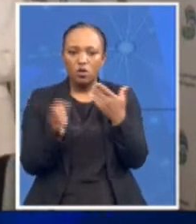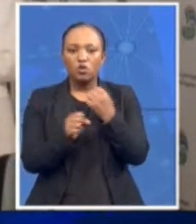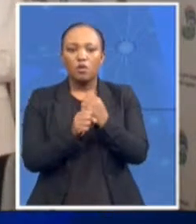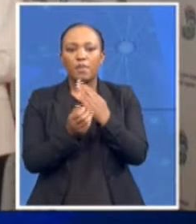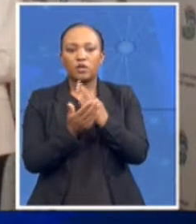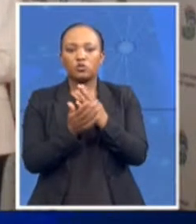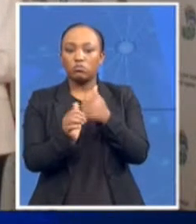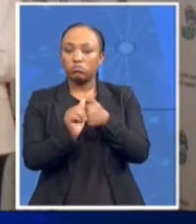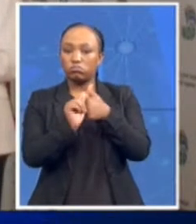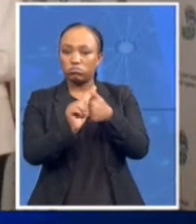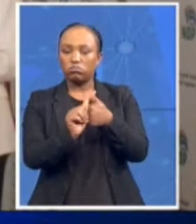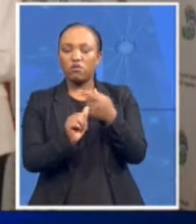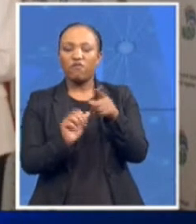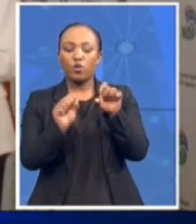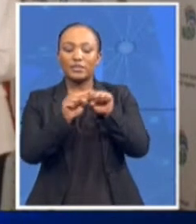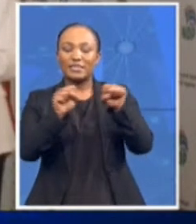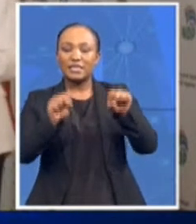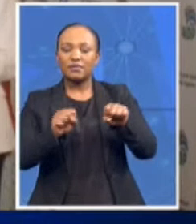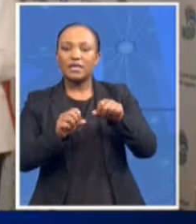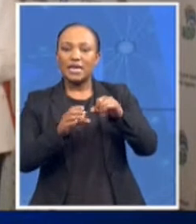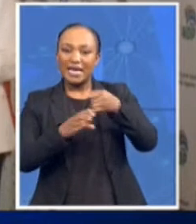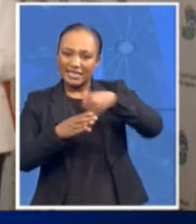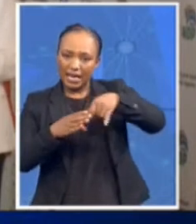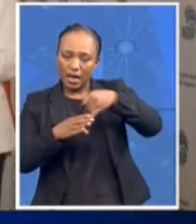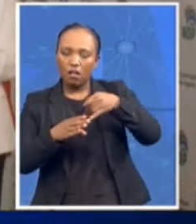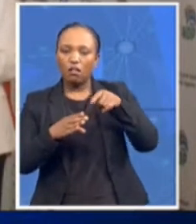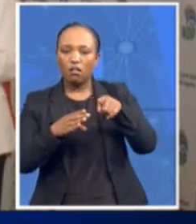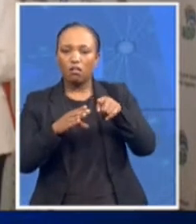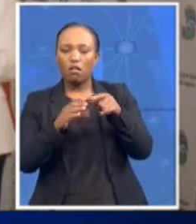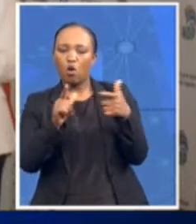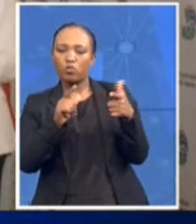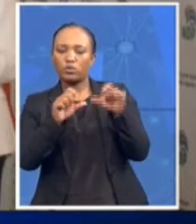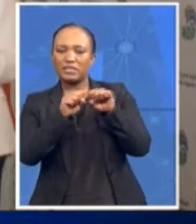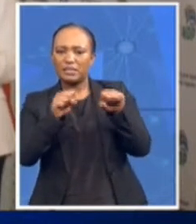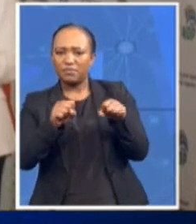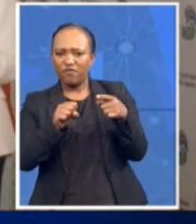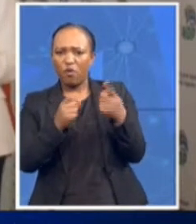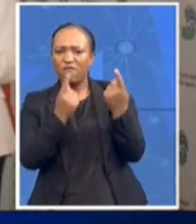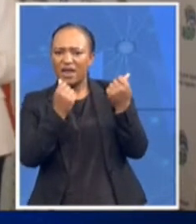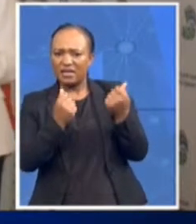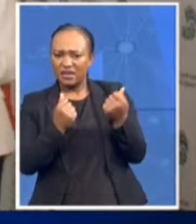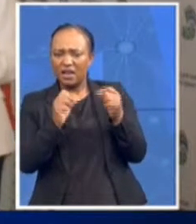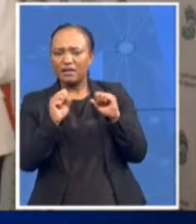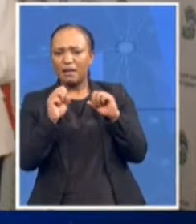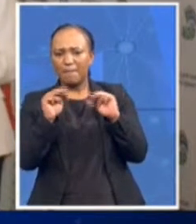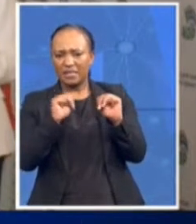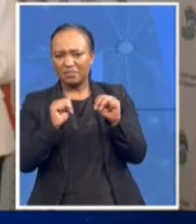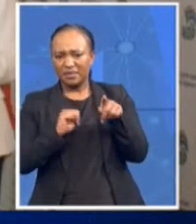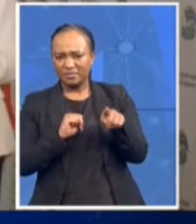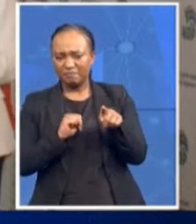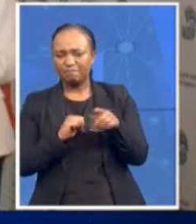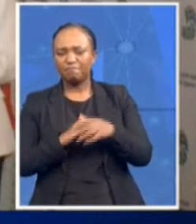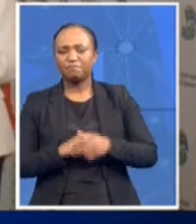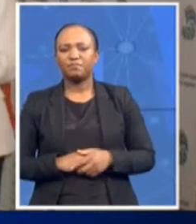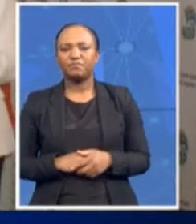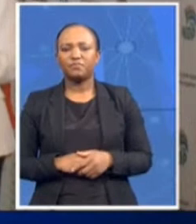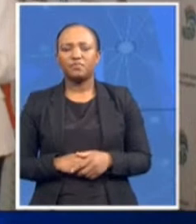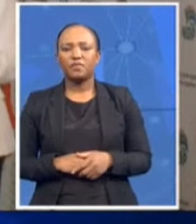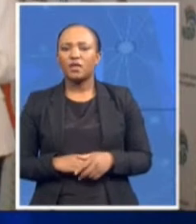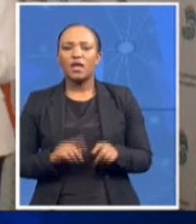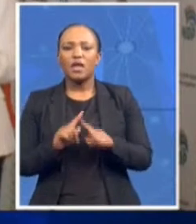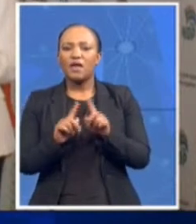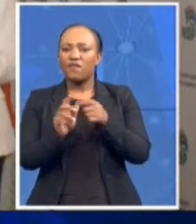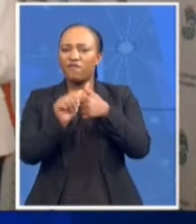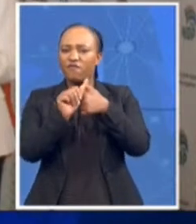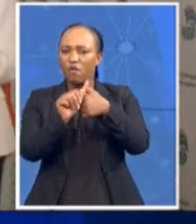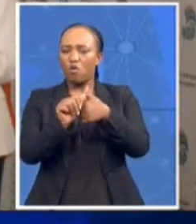and financial management, failure to take effective and appropriate steps to prevent irregularities in the